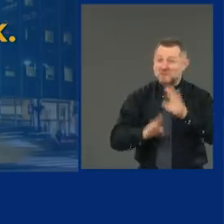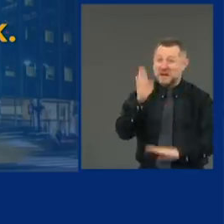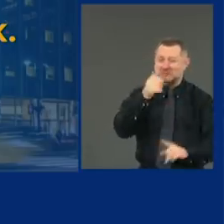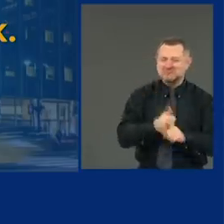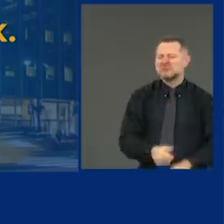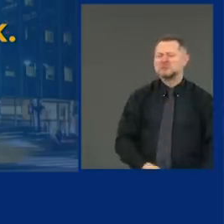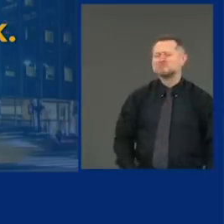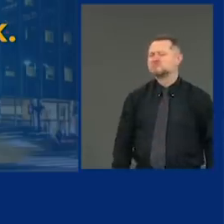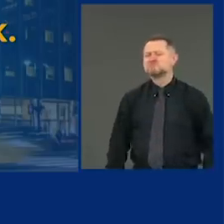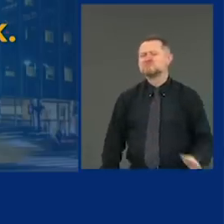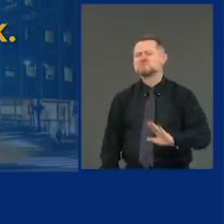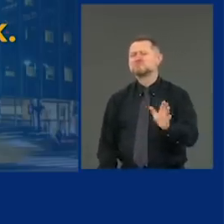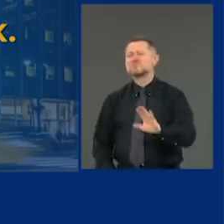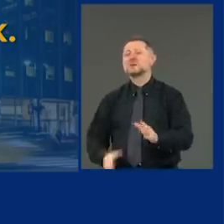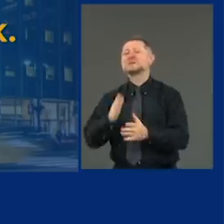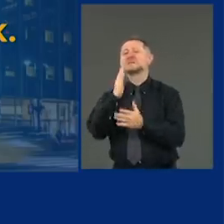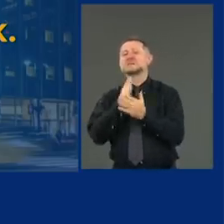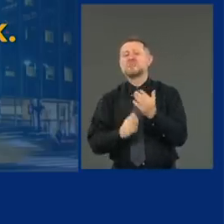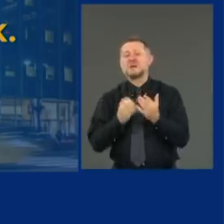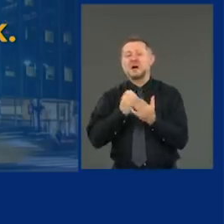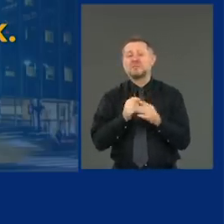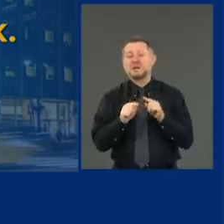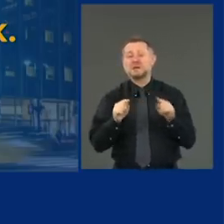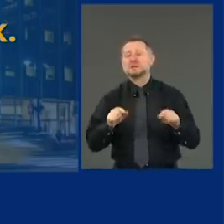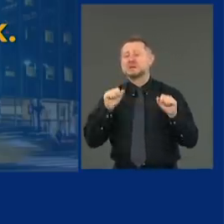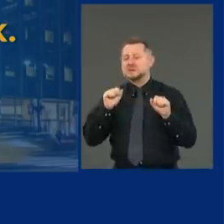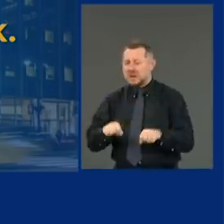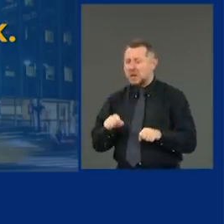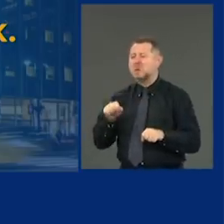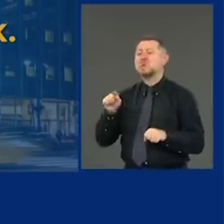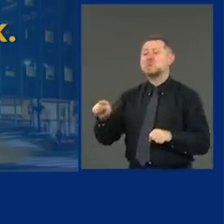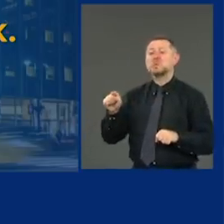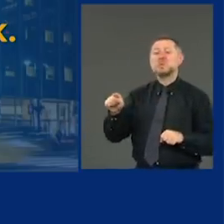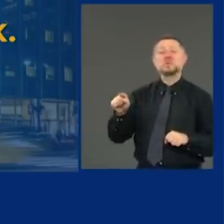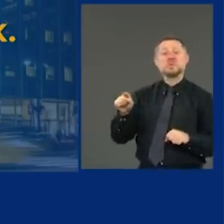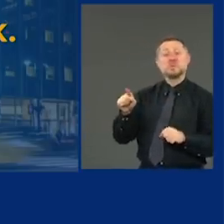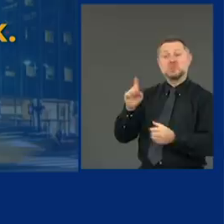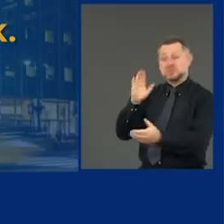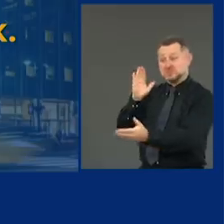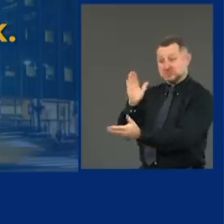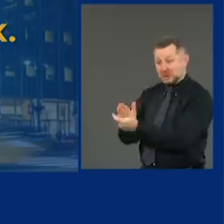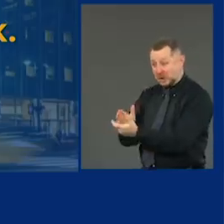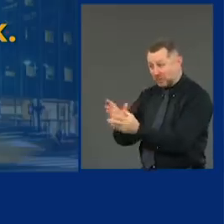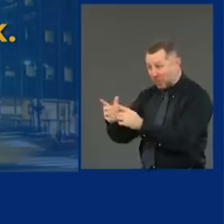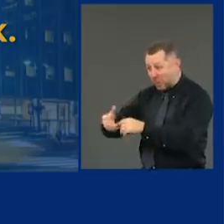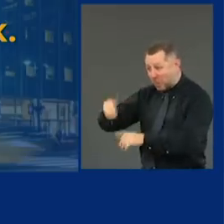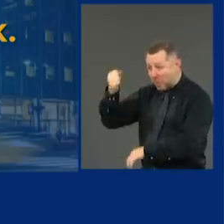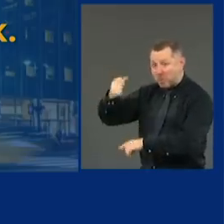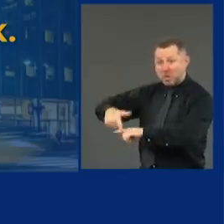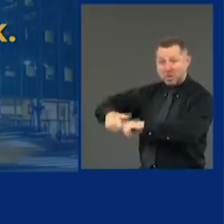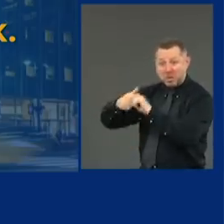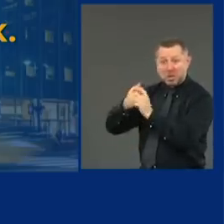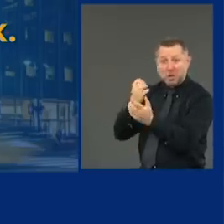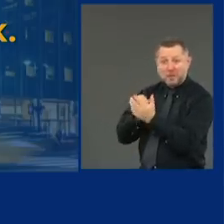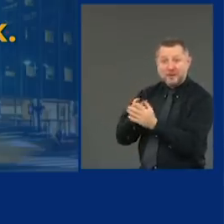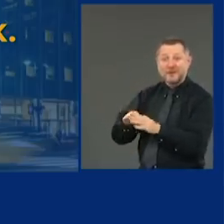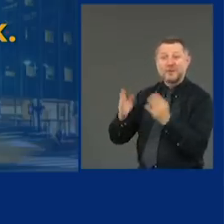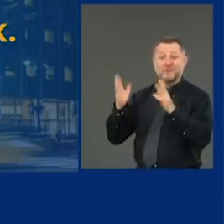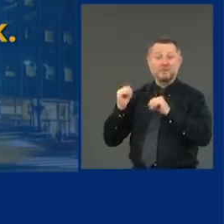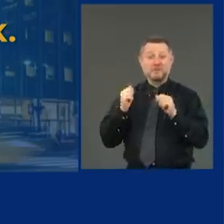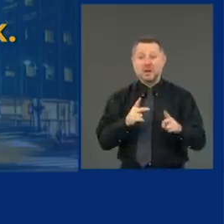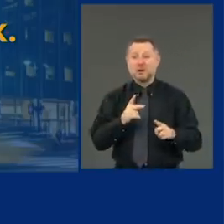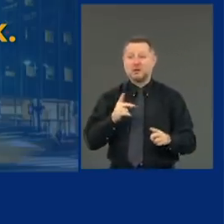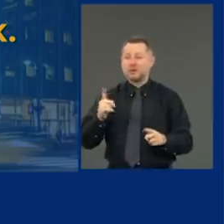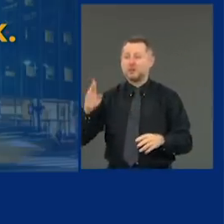artificially stopped the economy, we release it, it went down, it's going to come right back in a straight line. I